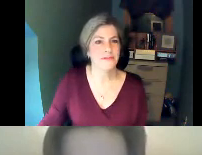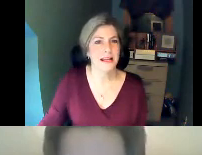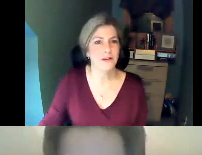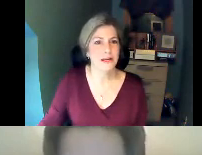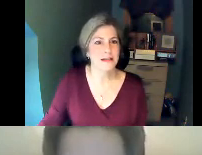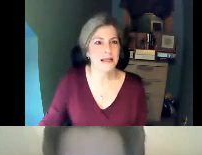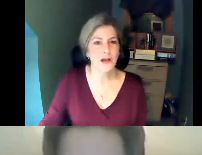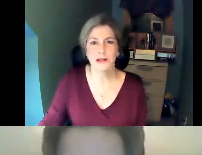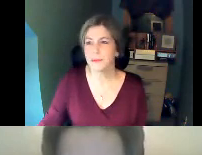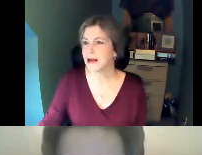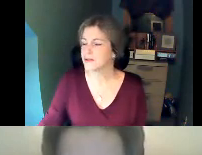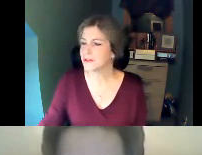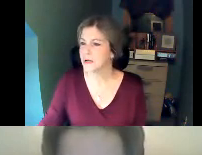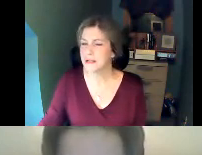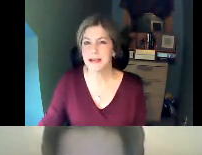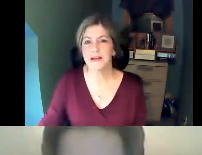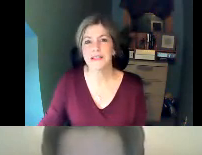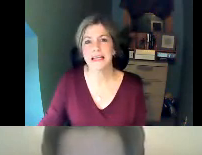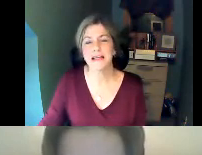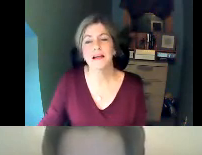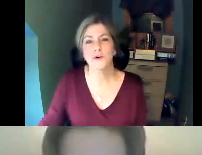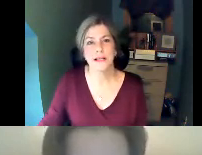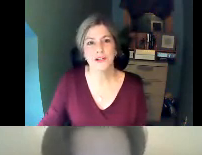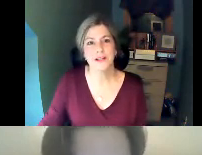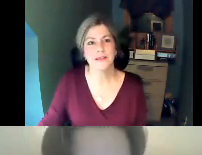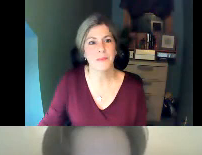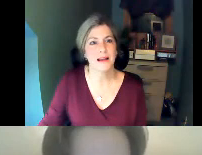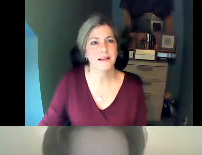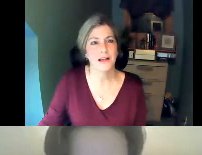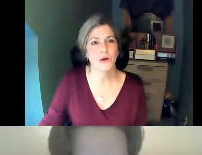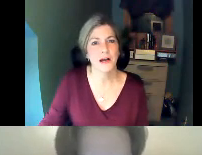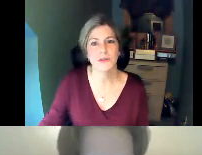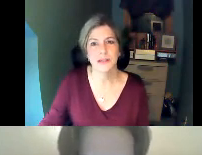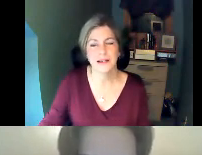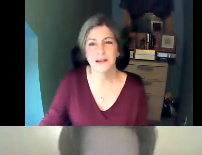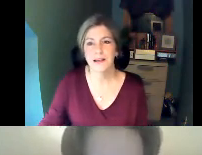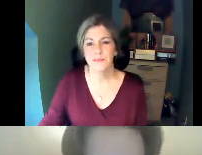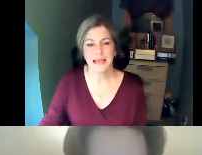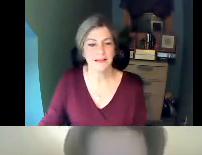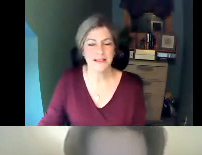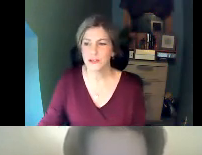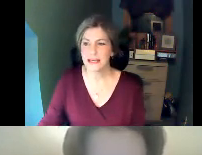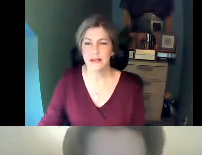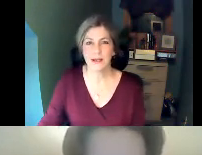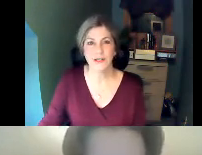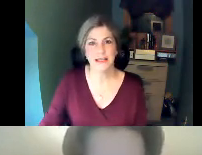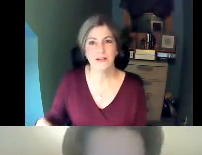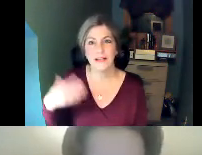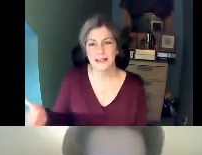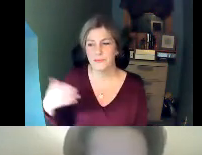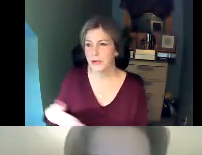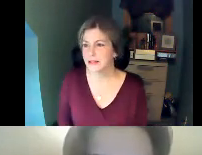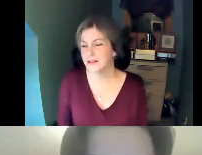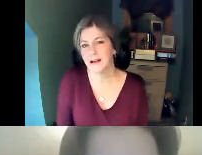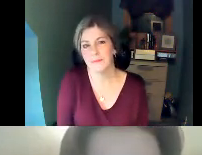cut this off now and talk about, anybody else see any questions? My co-hosts and panelists, do you see any questions that